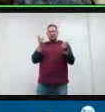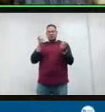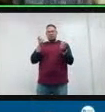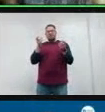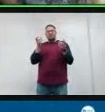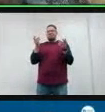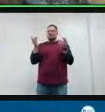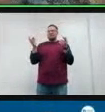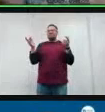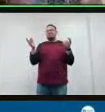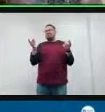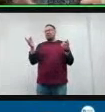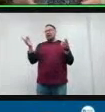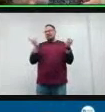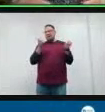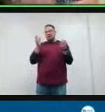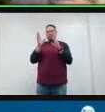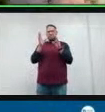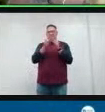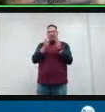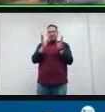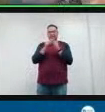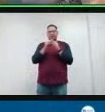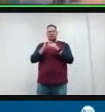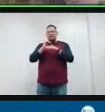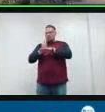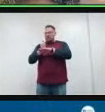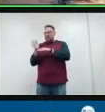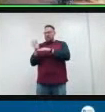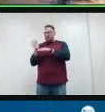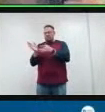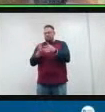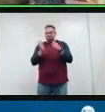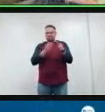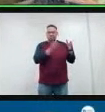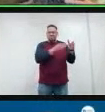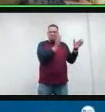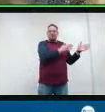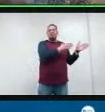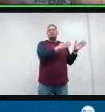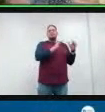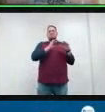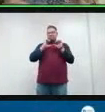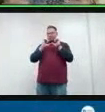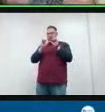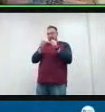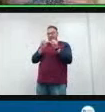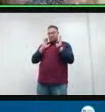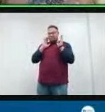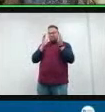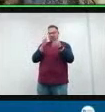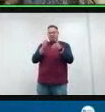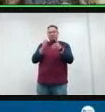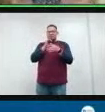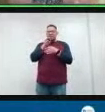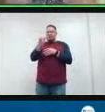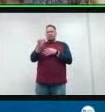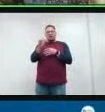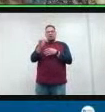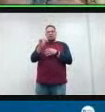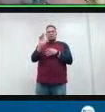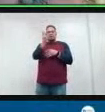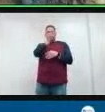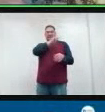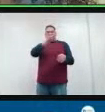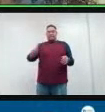meetings, keeps everything organized, helps us stay on task and function, but they aren't a monarchy. It's